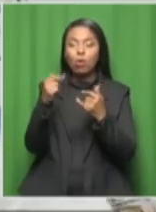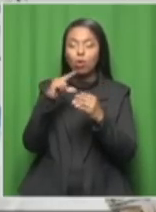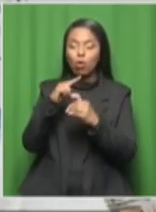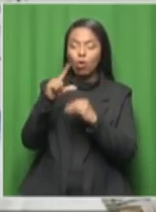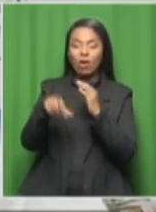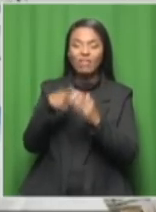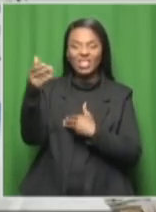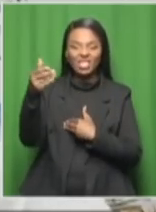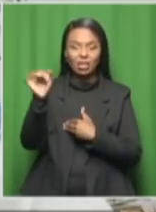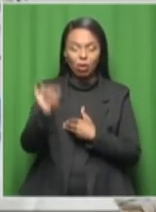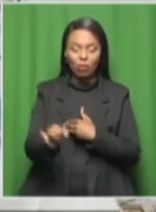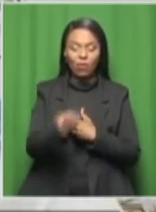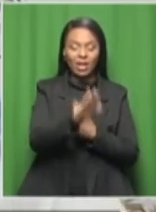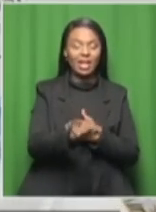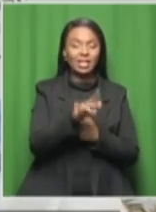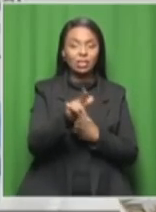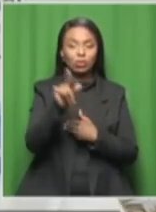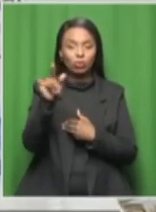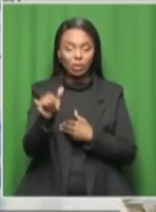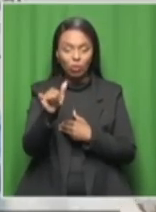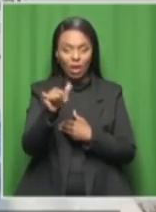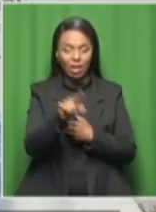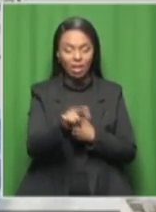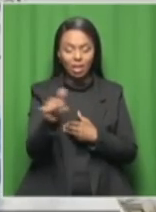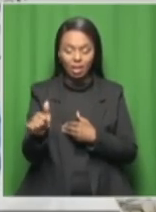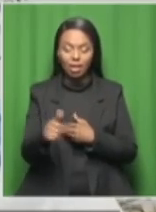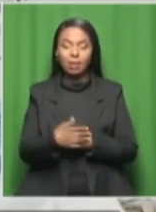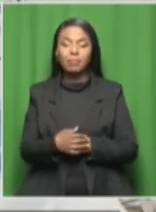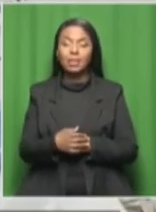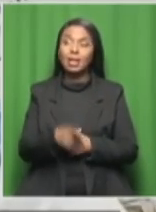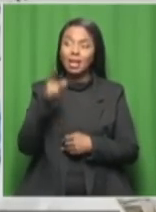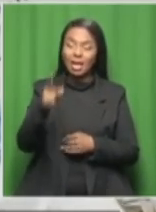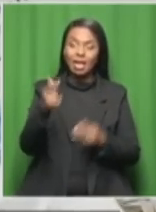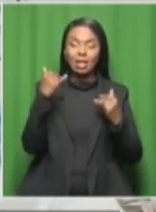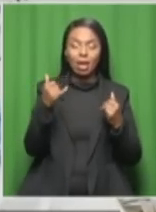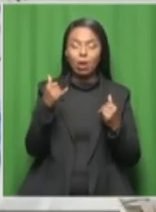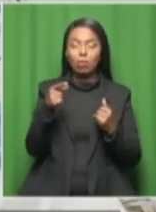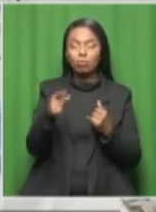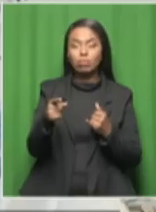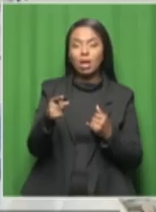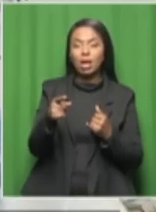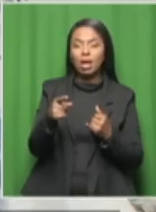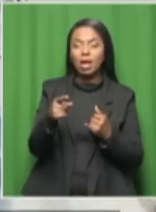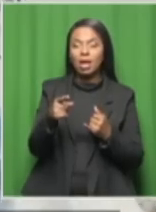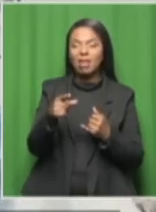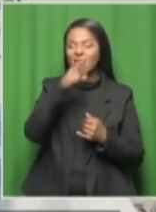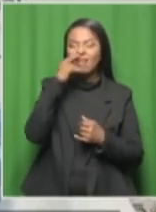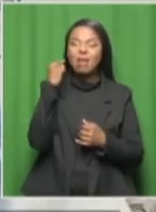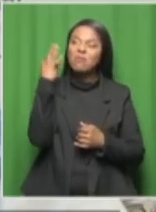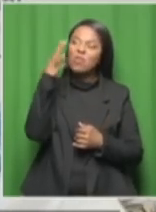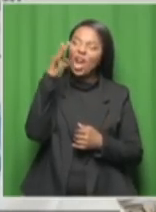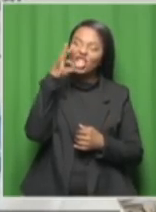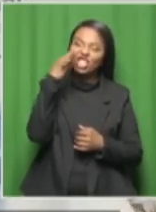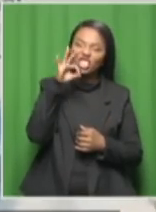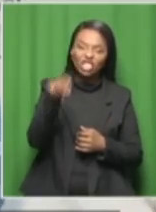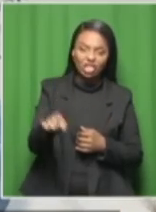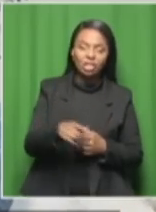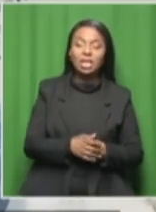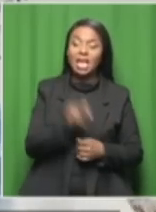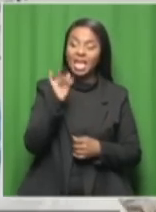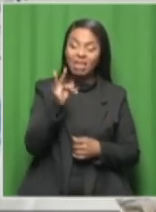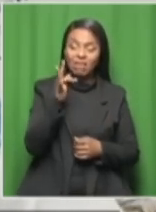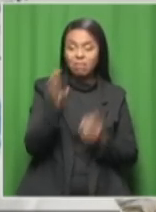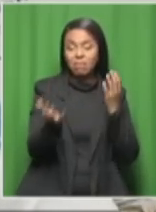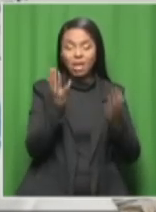the centerpiece is a concept called refoulement. It's a French word. If I have